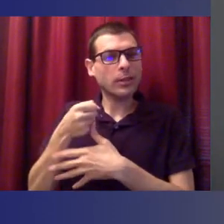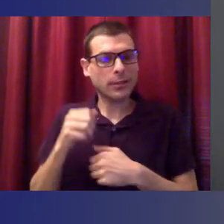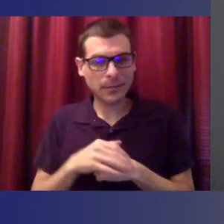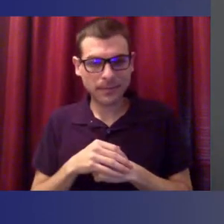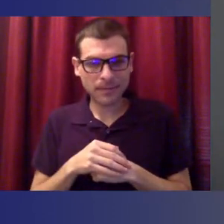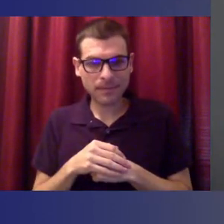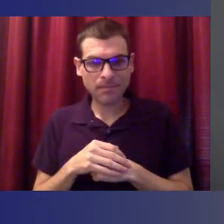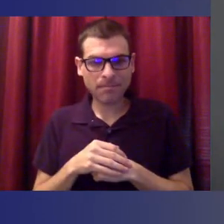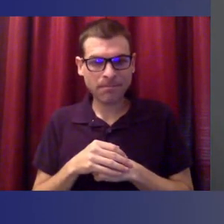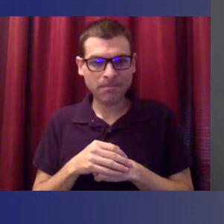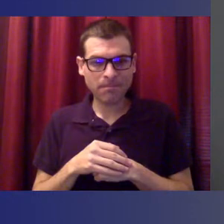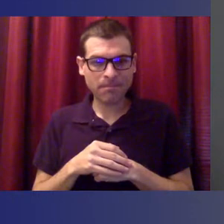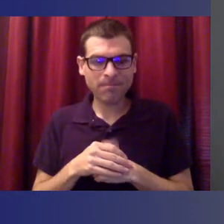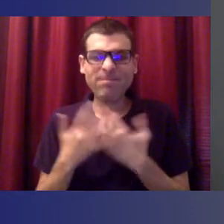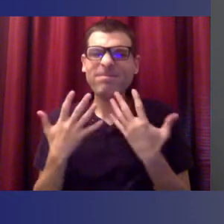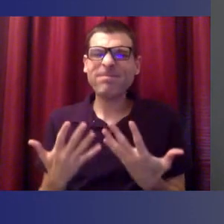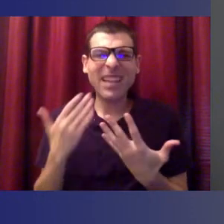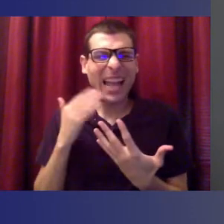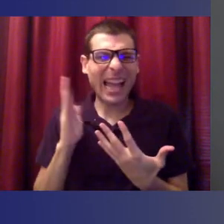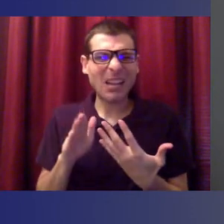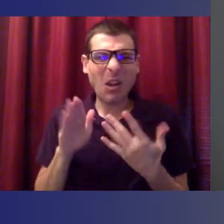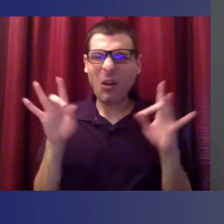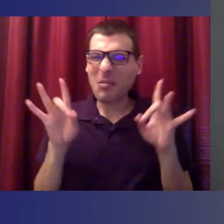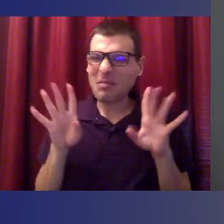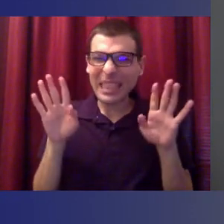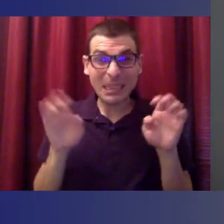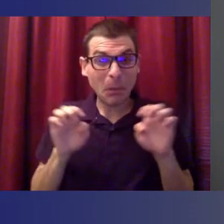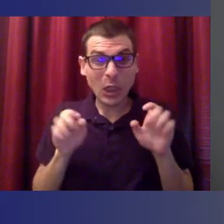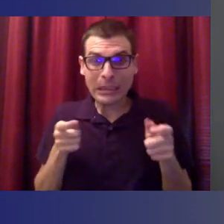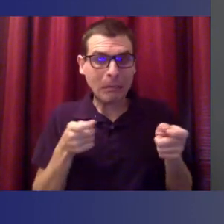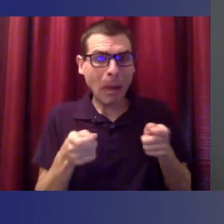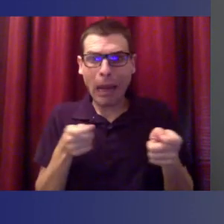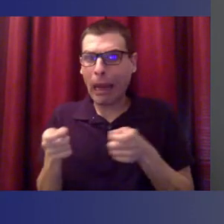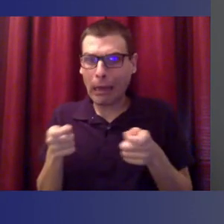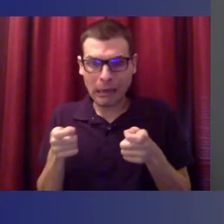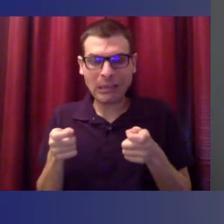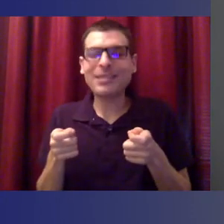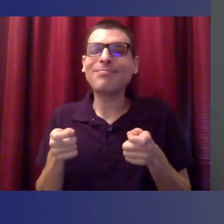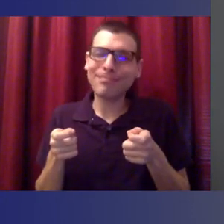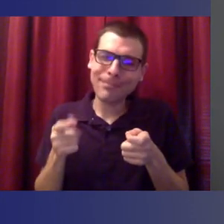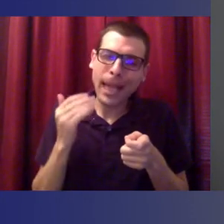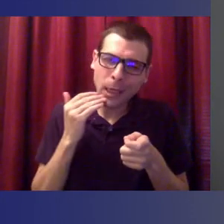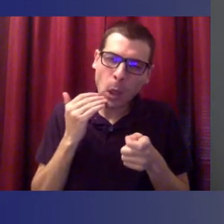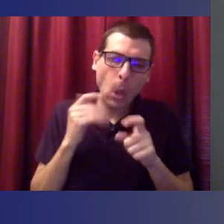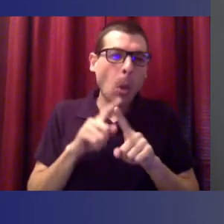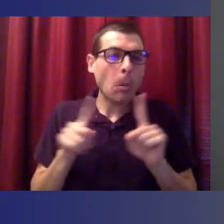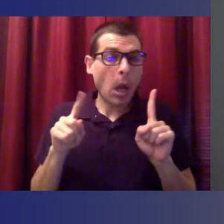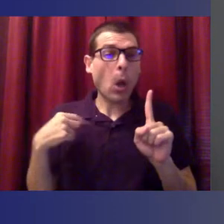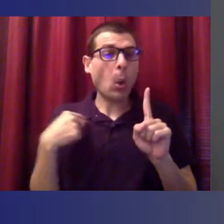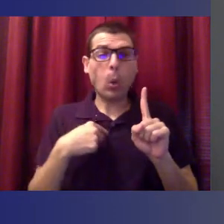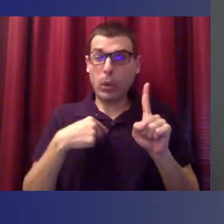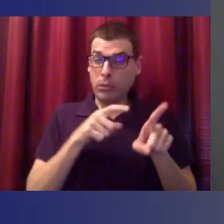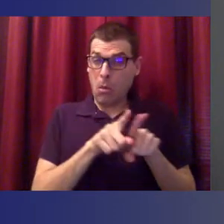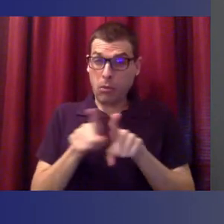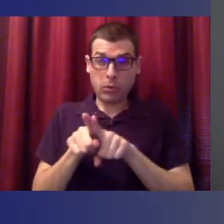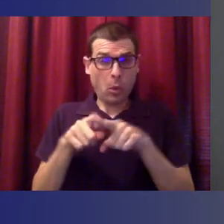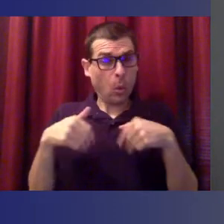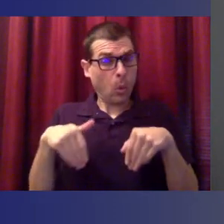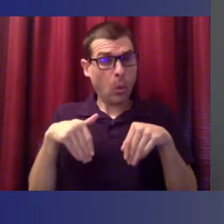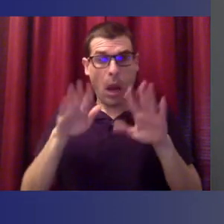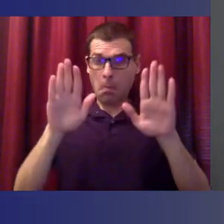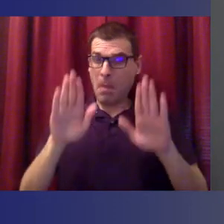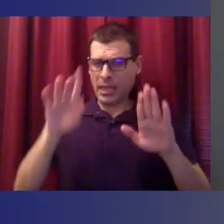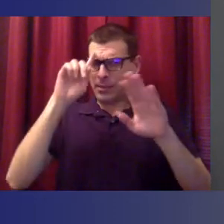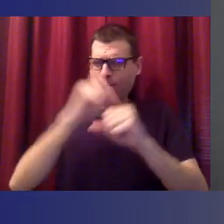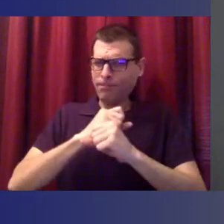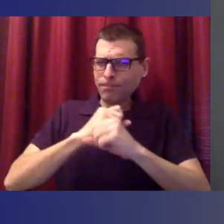Despite being in crisis management mode, this year Multnomah County has done important visionary work. We now must focus